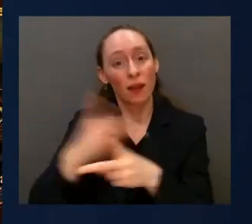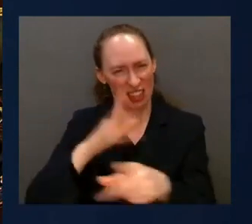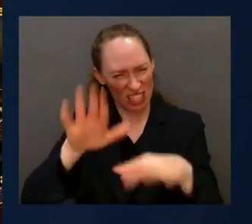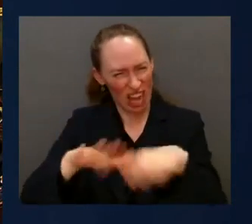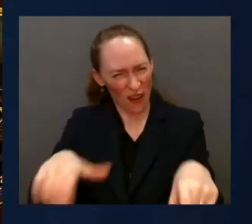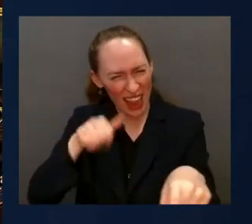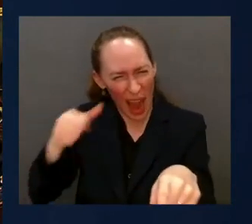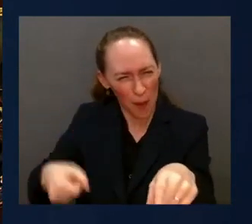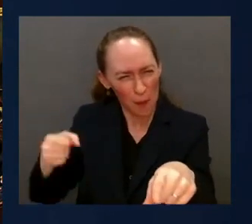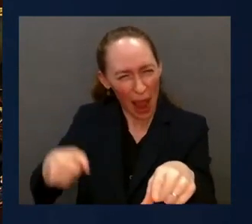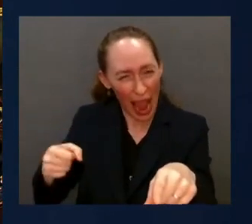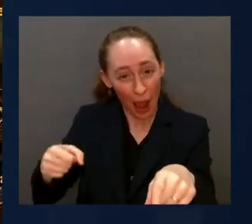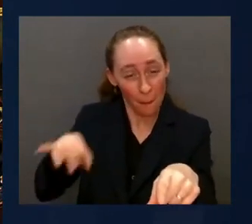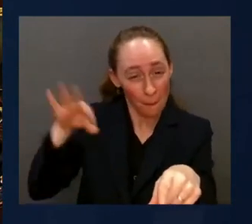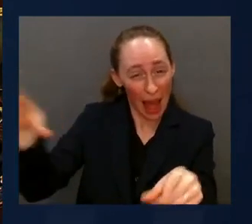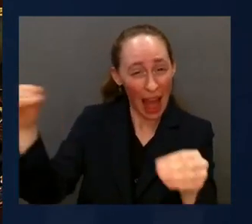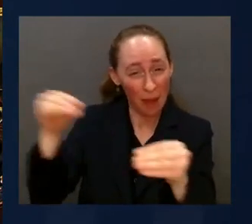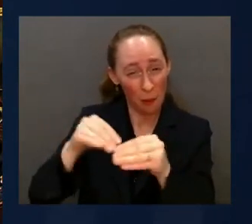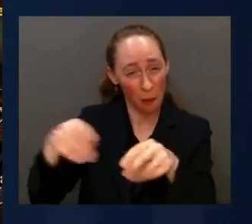So